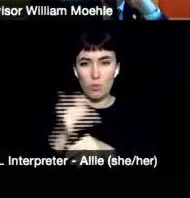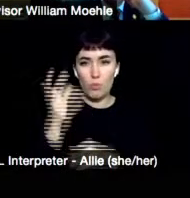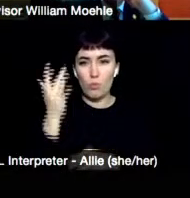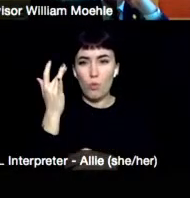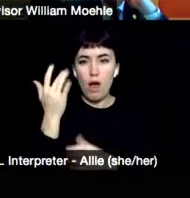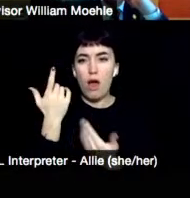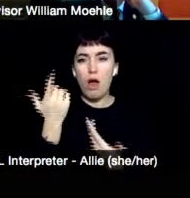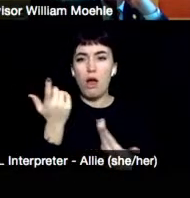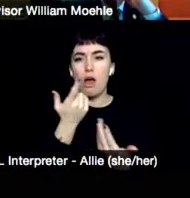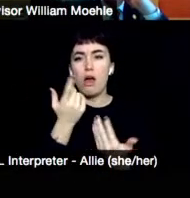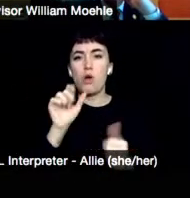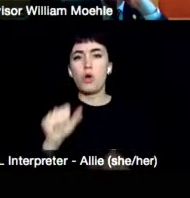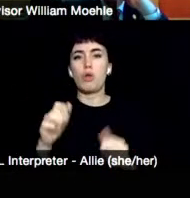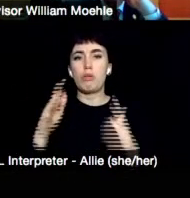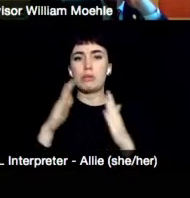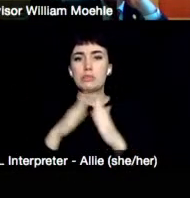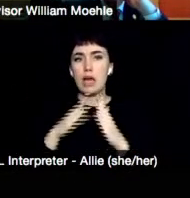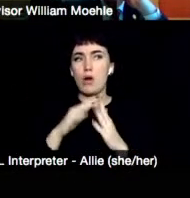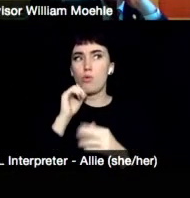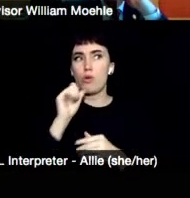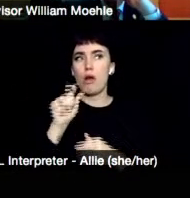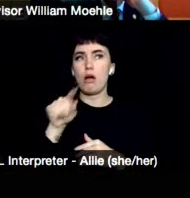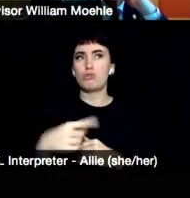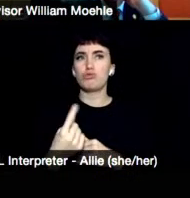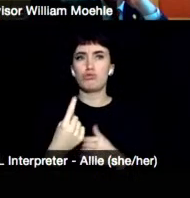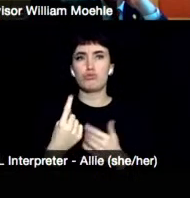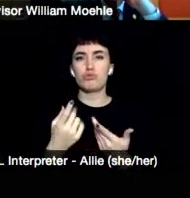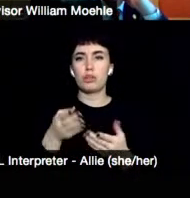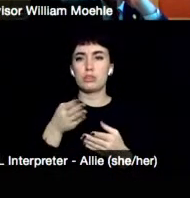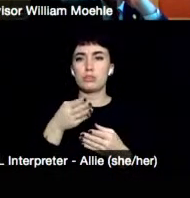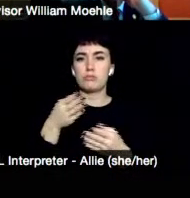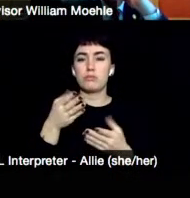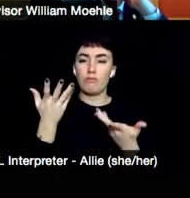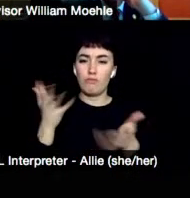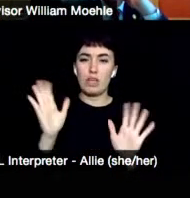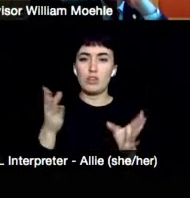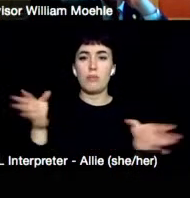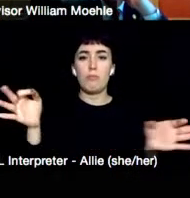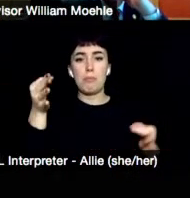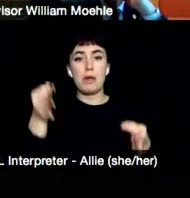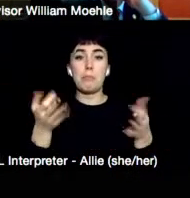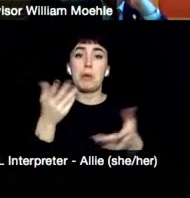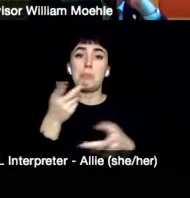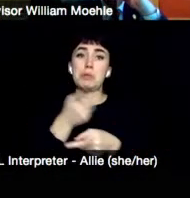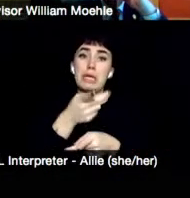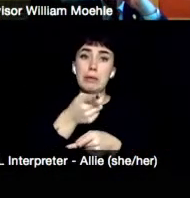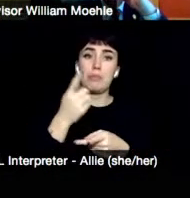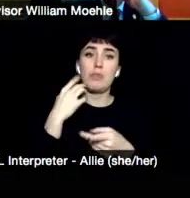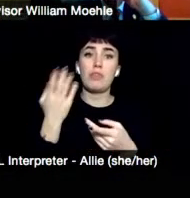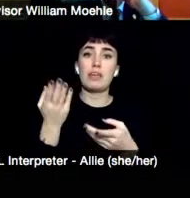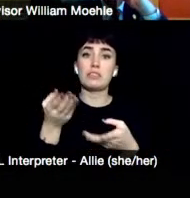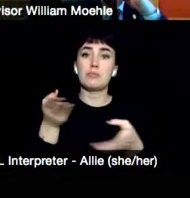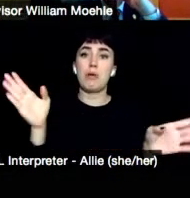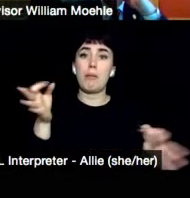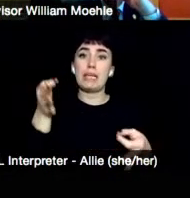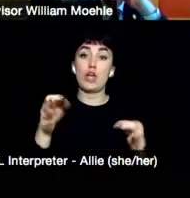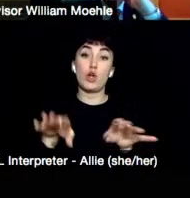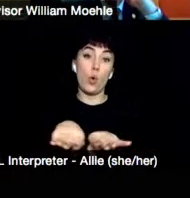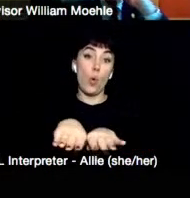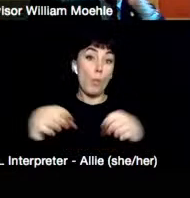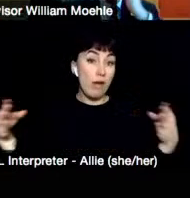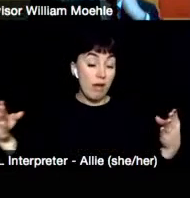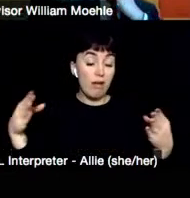the town not just complete the public hearing, maybe even keep this public hearing open